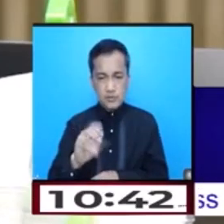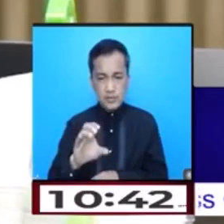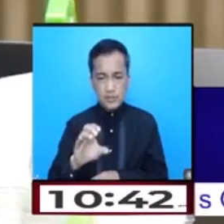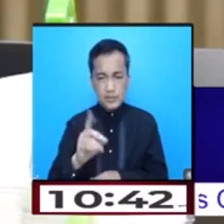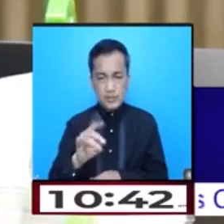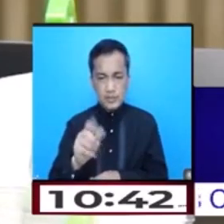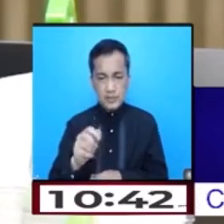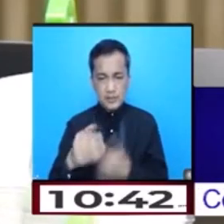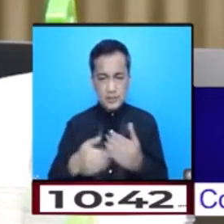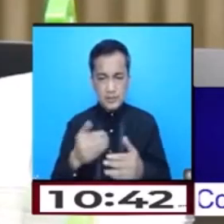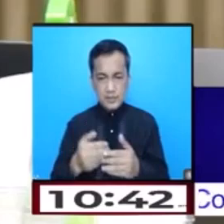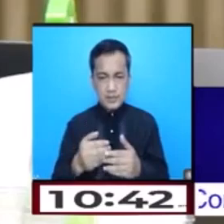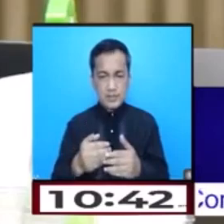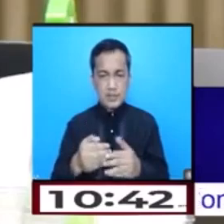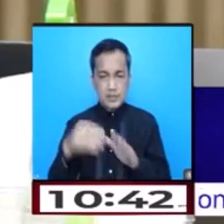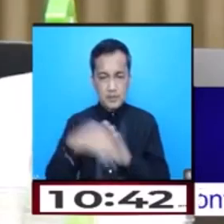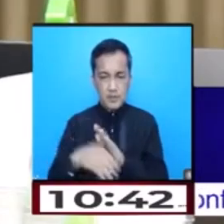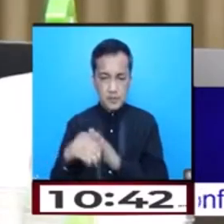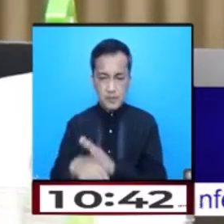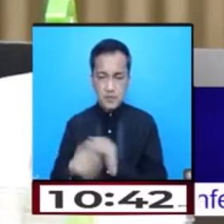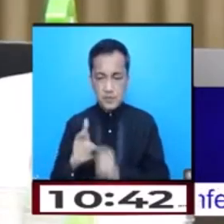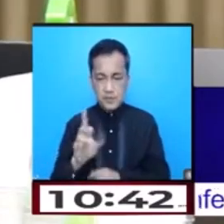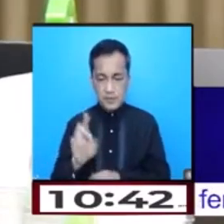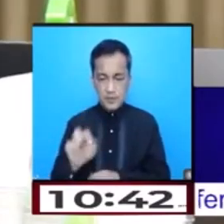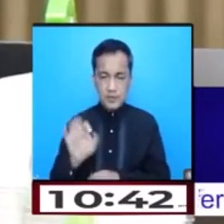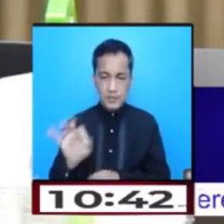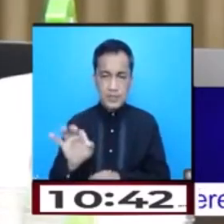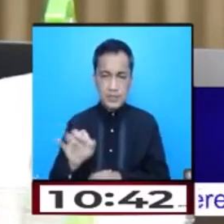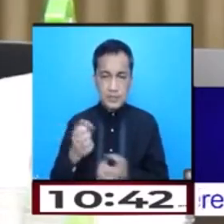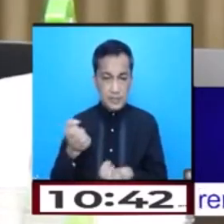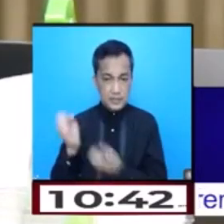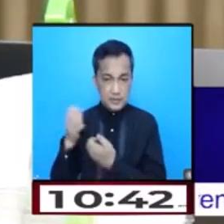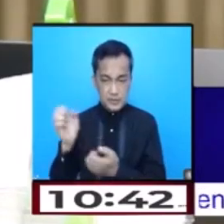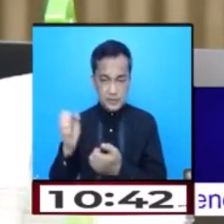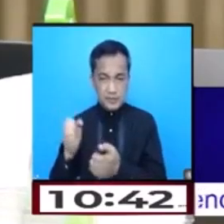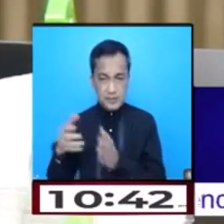27.9%. So these are on the export side. Thank you.